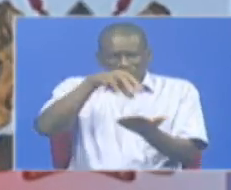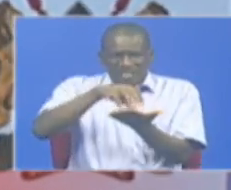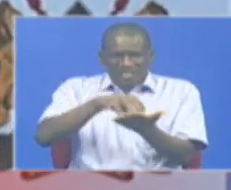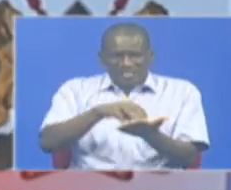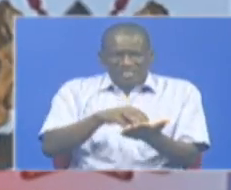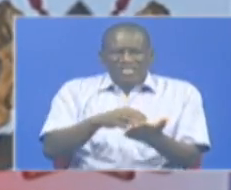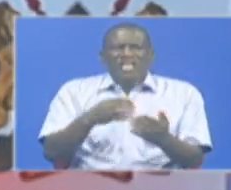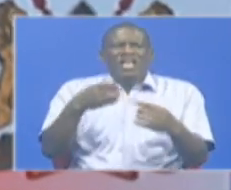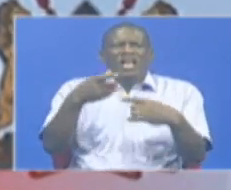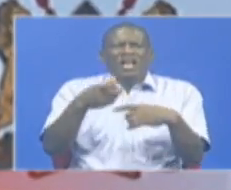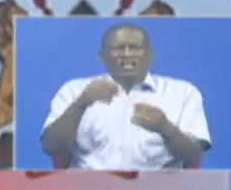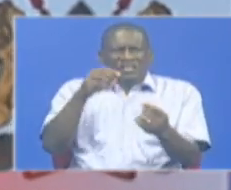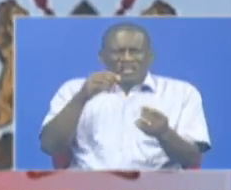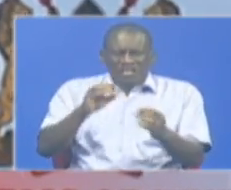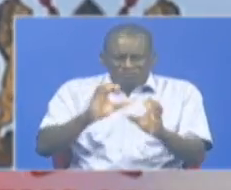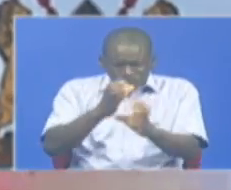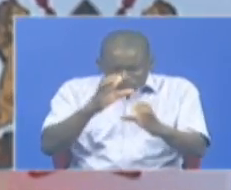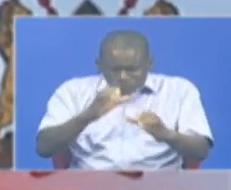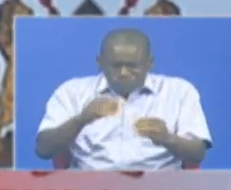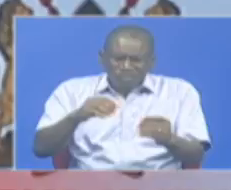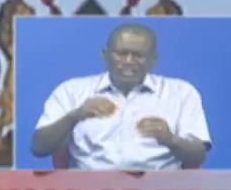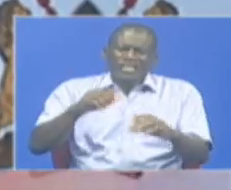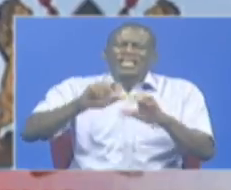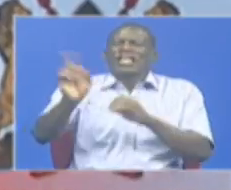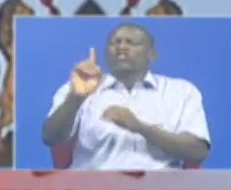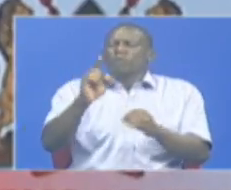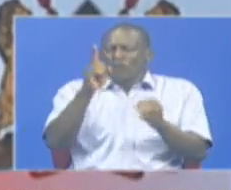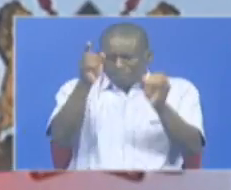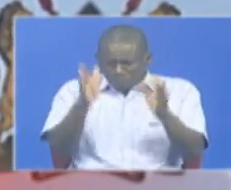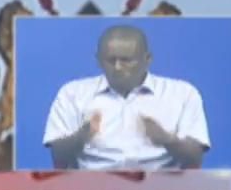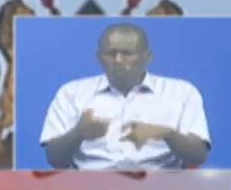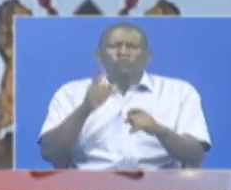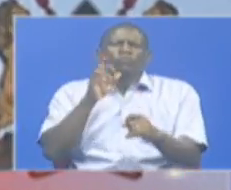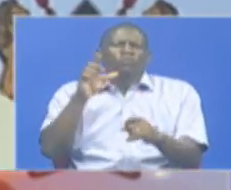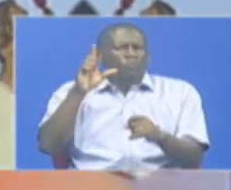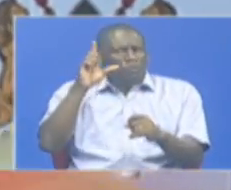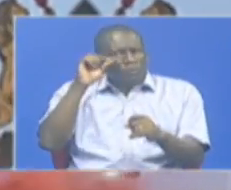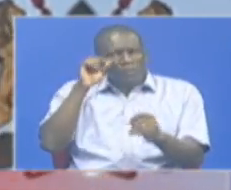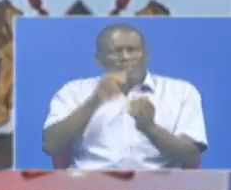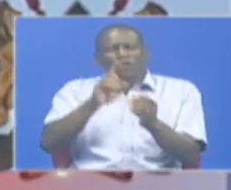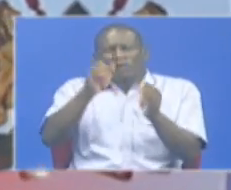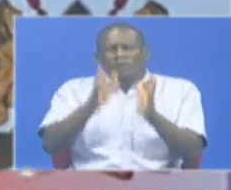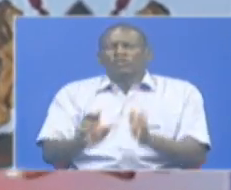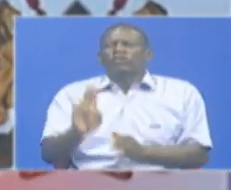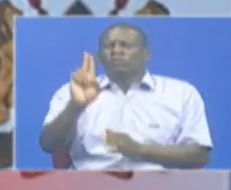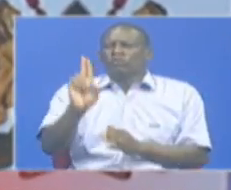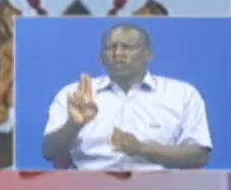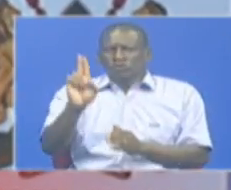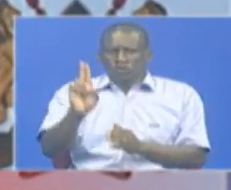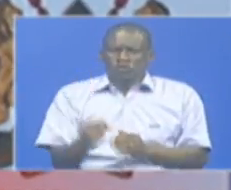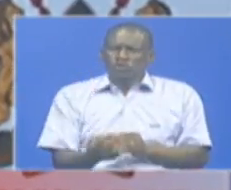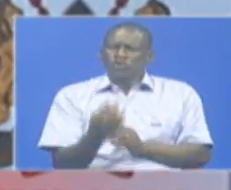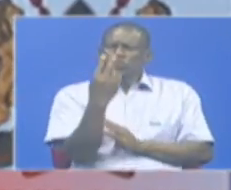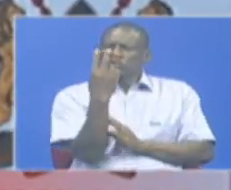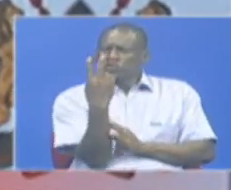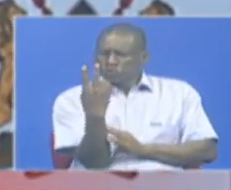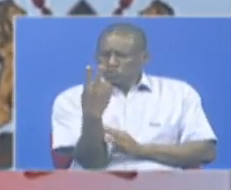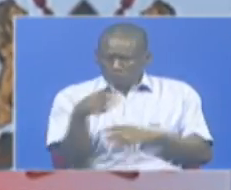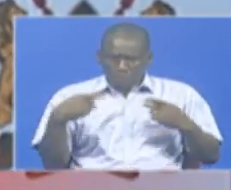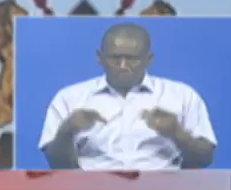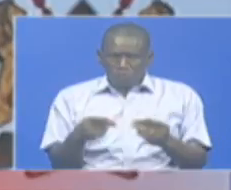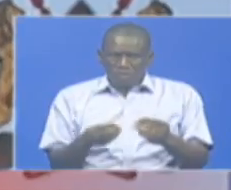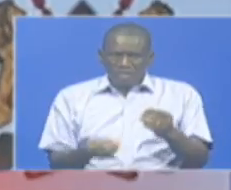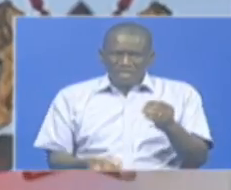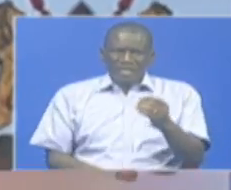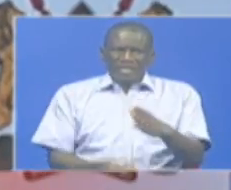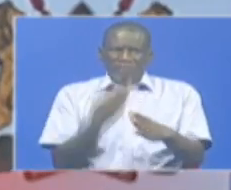having been tested in Nairobi, 1 in Mombasa, and 1 in Uasin Gishu. 2 of the cases emanated from